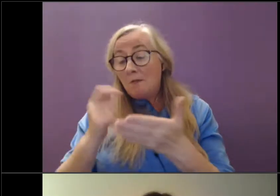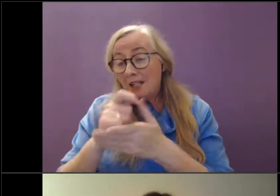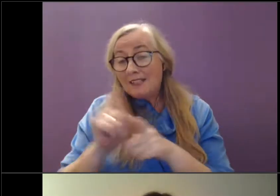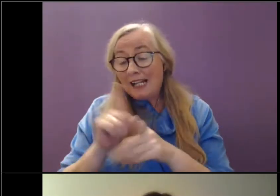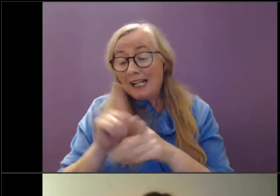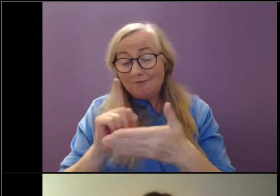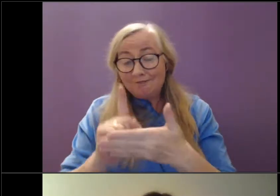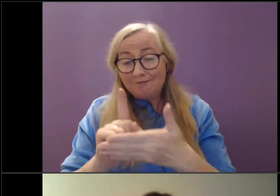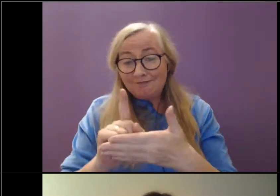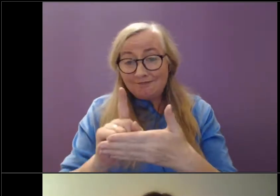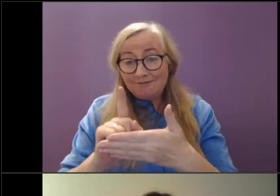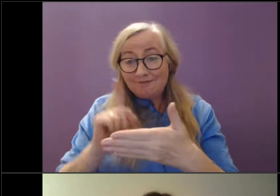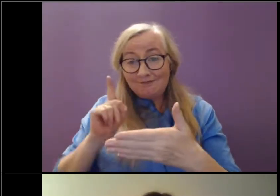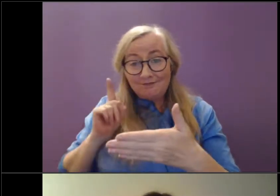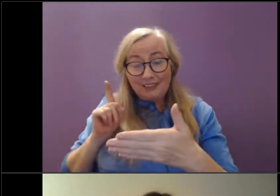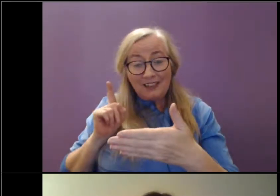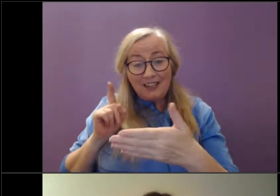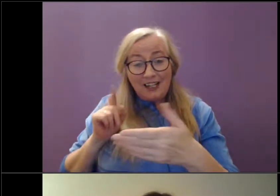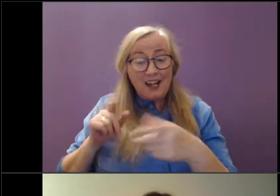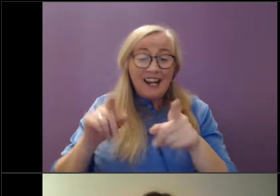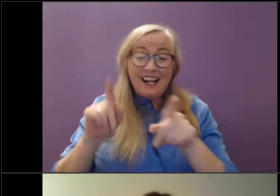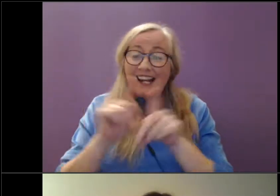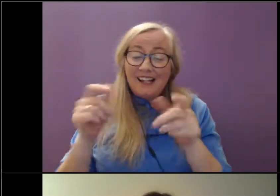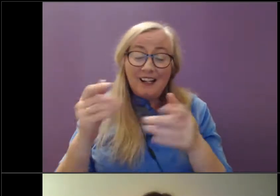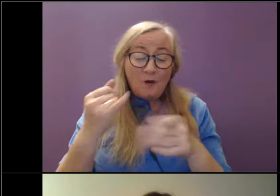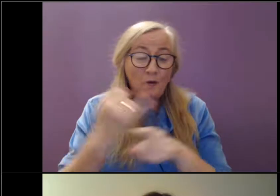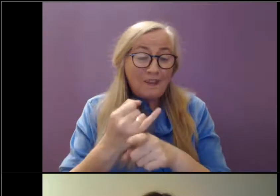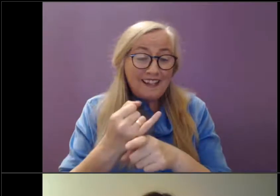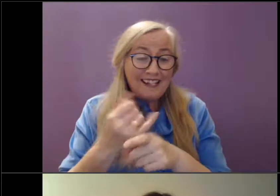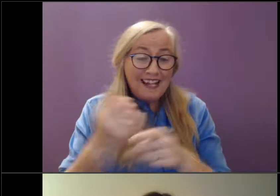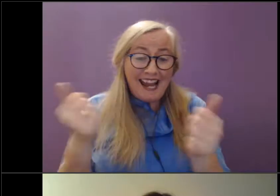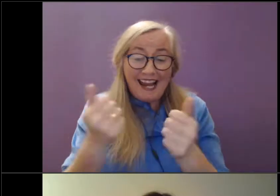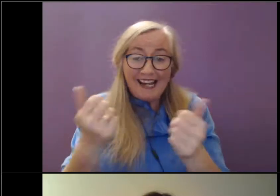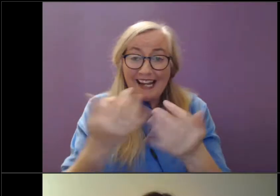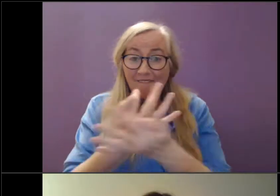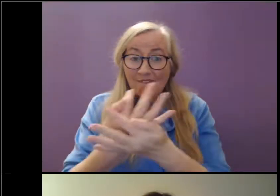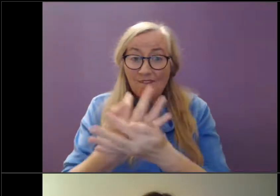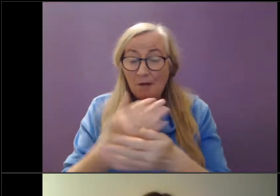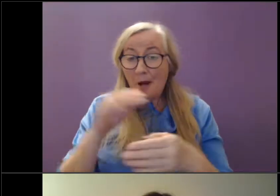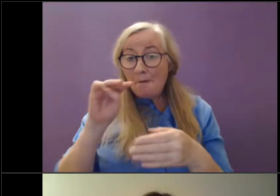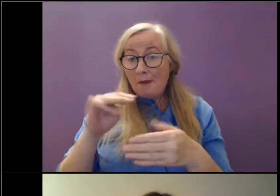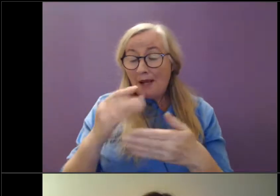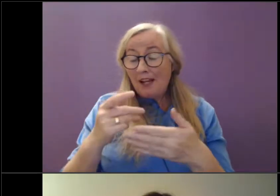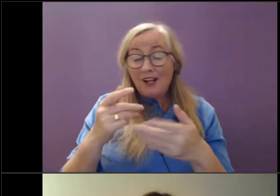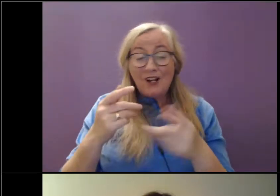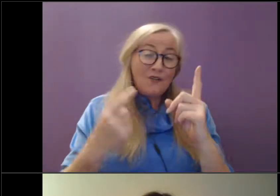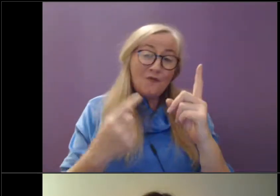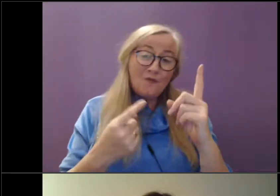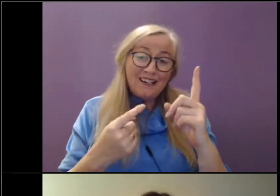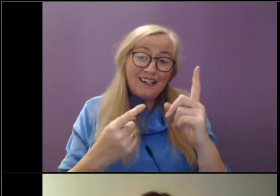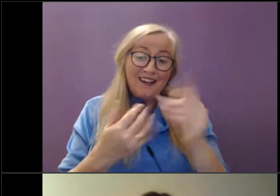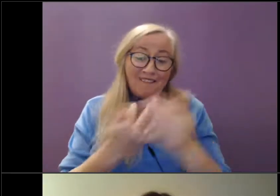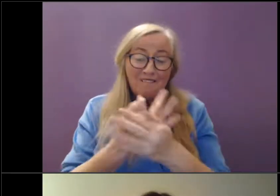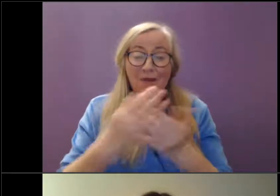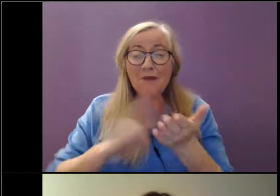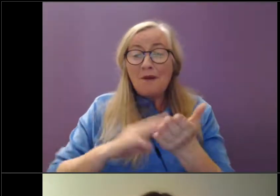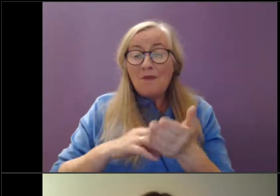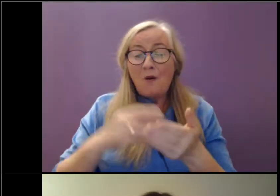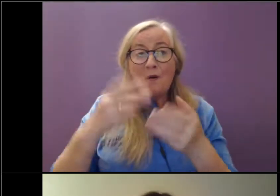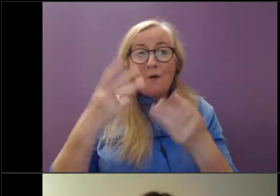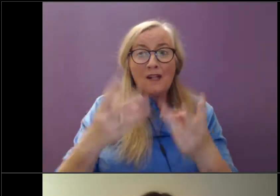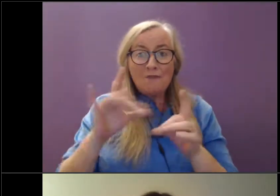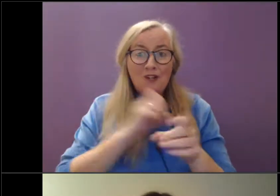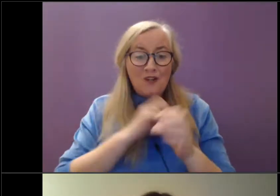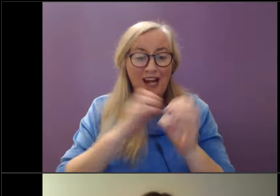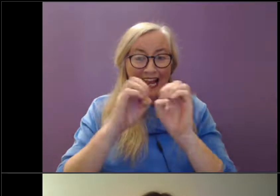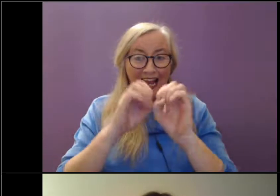family dynamic or the family system, there's always a young person who's kind of the peacemaker, who wants to make sure everybody's really happy, and